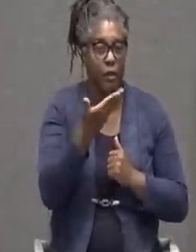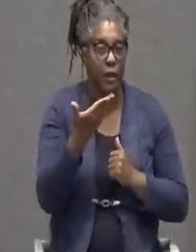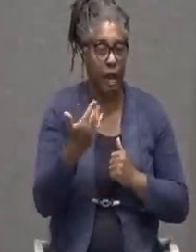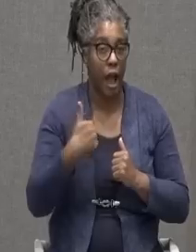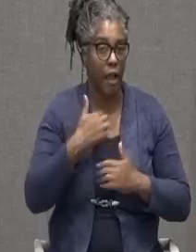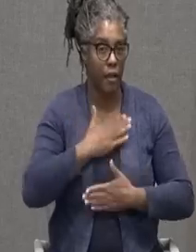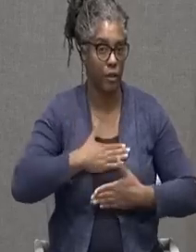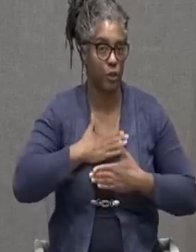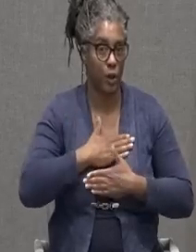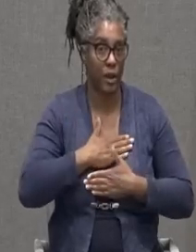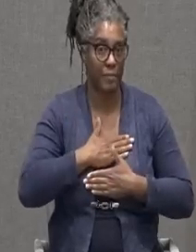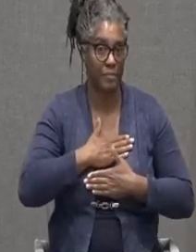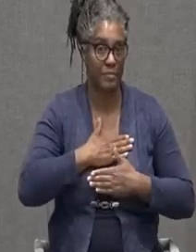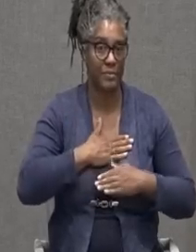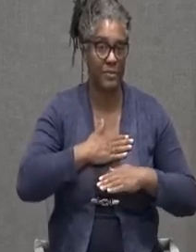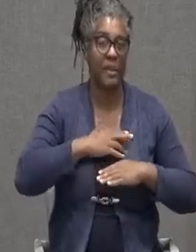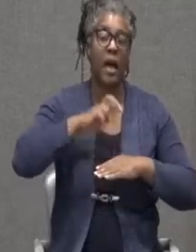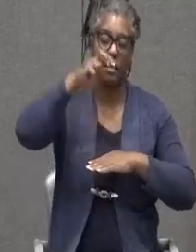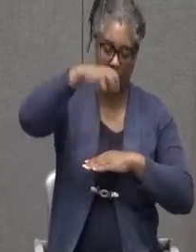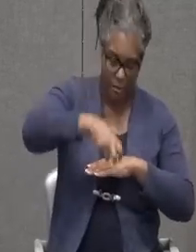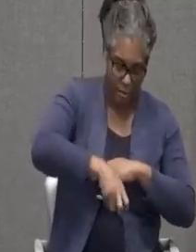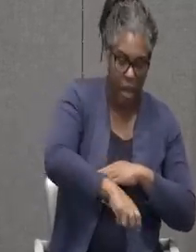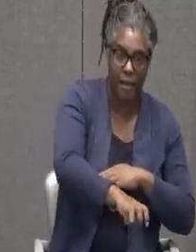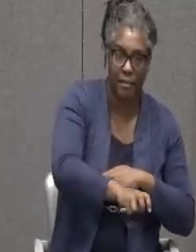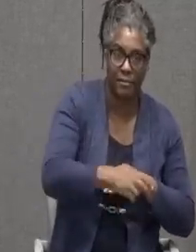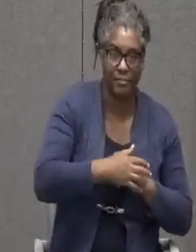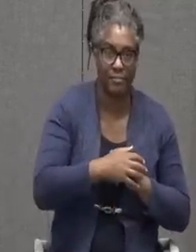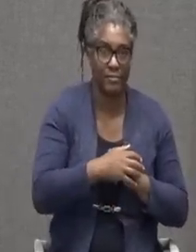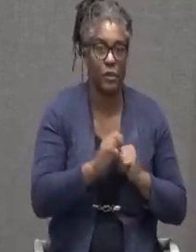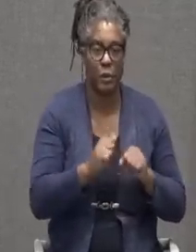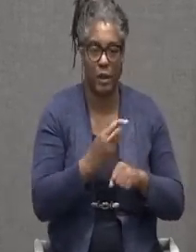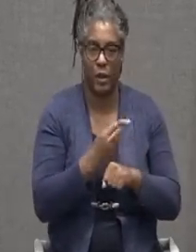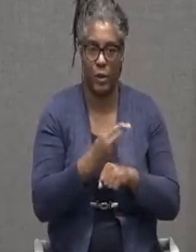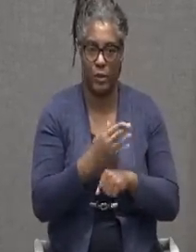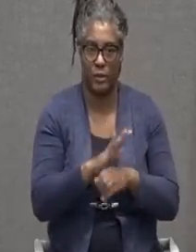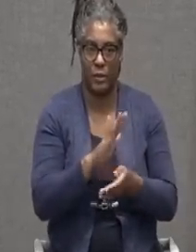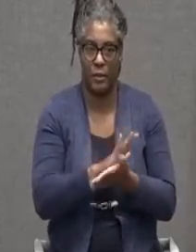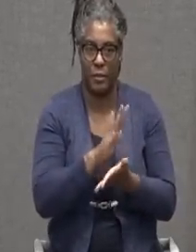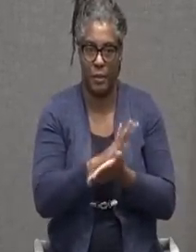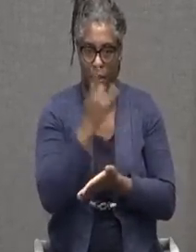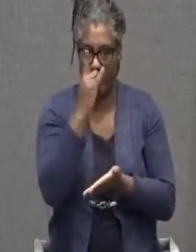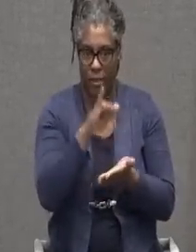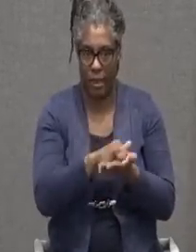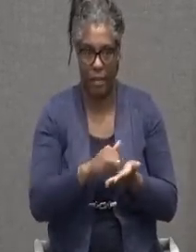strips of paper to easily make a slide. What I might do,